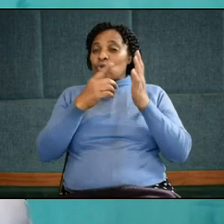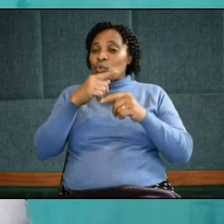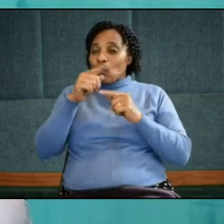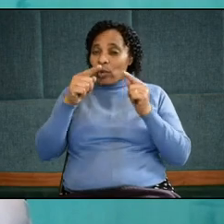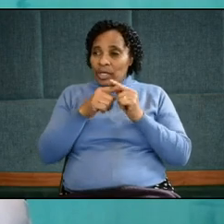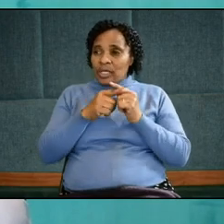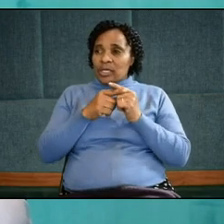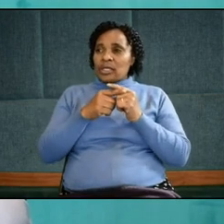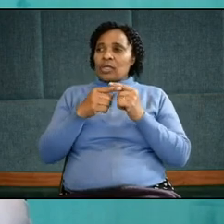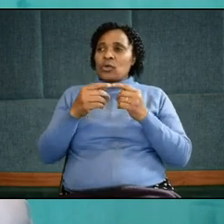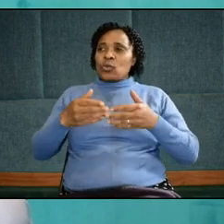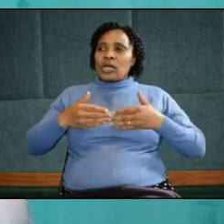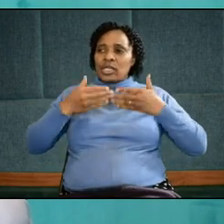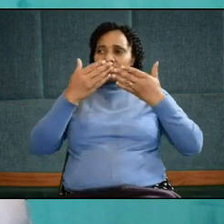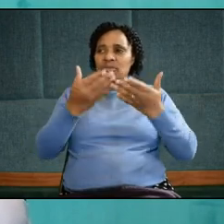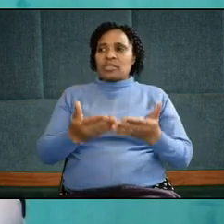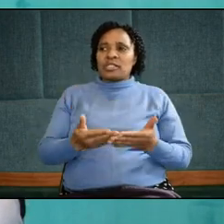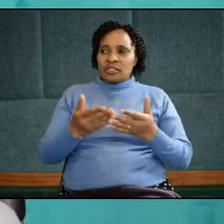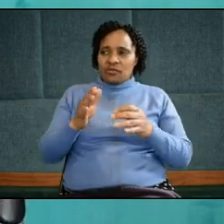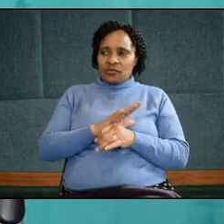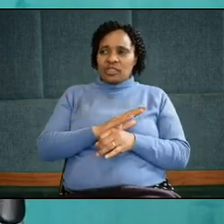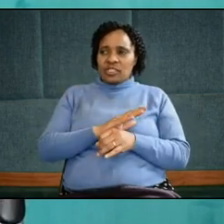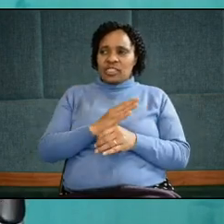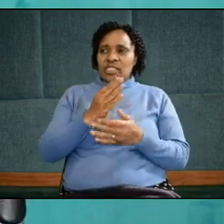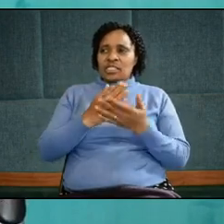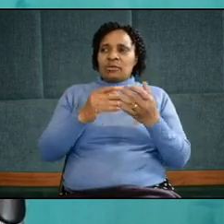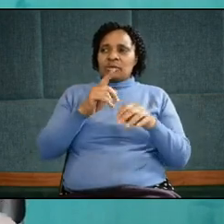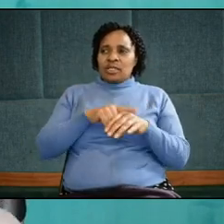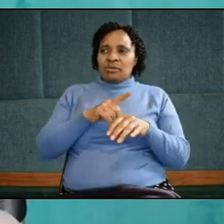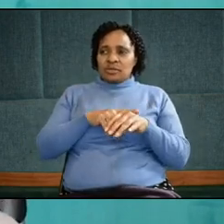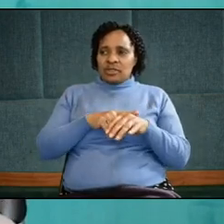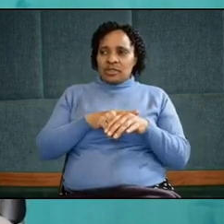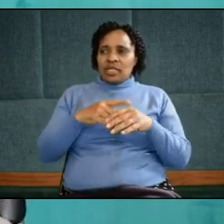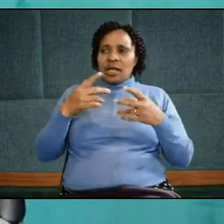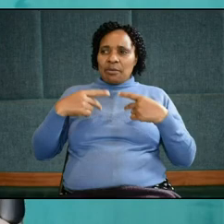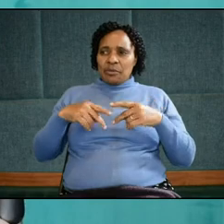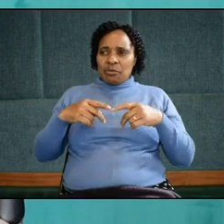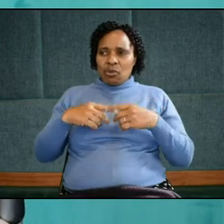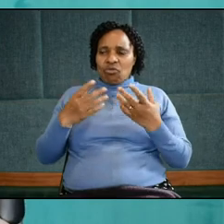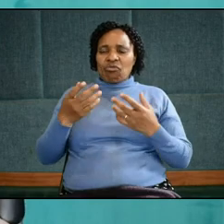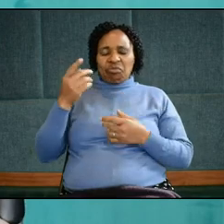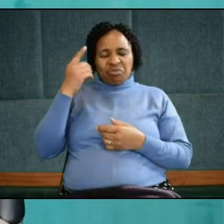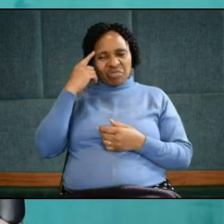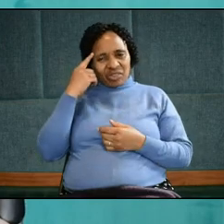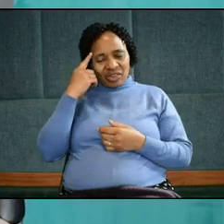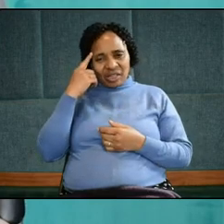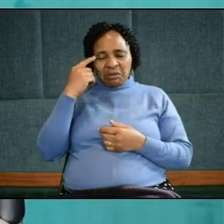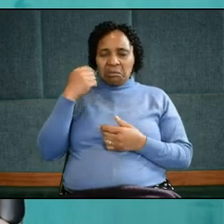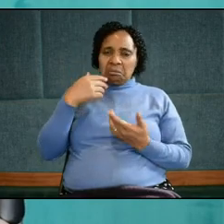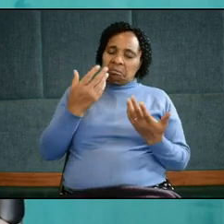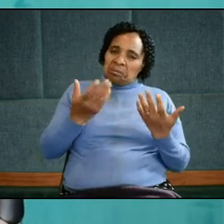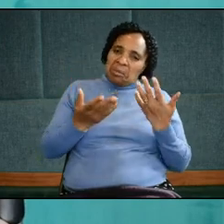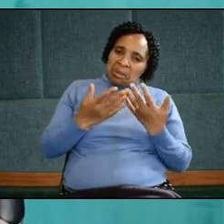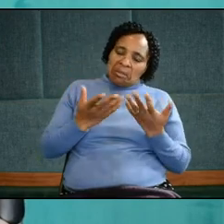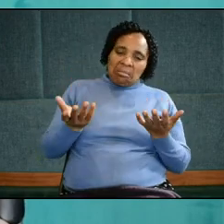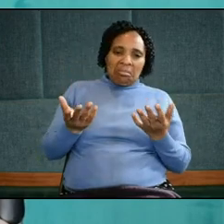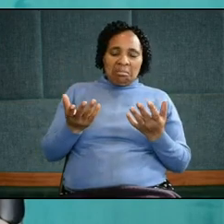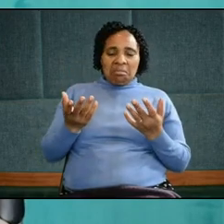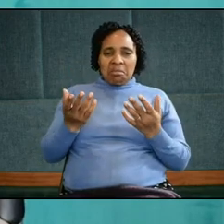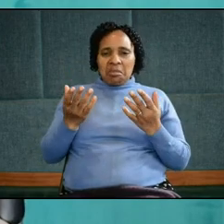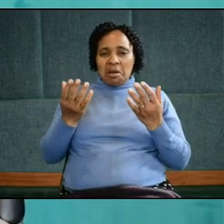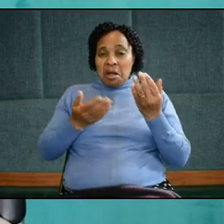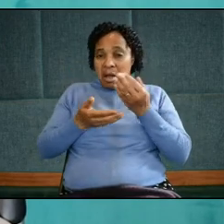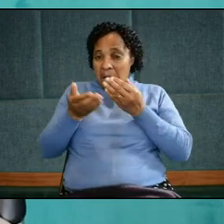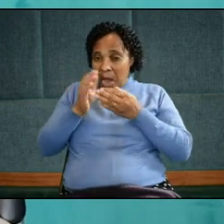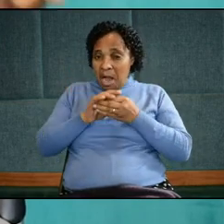we express it fully. Because, you know, sometimes people tend to mask. Can I say mask themselves with